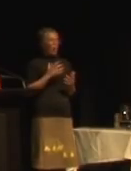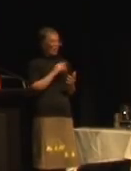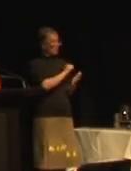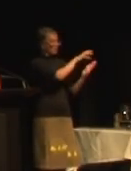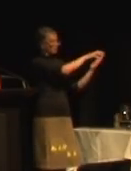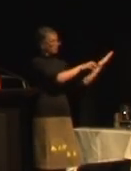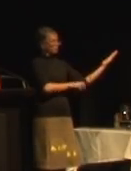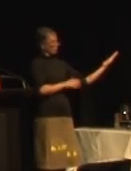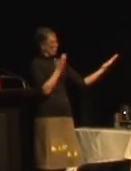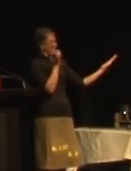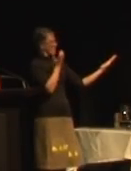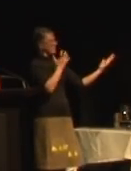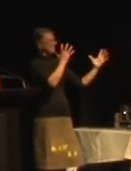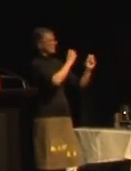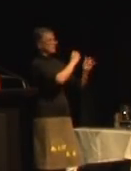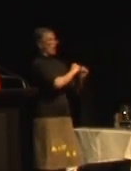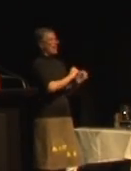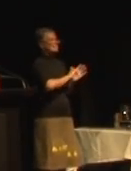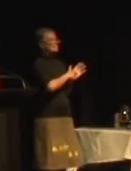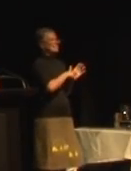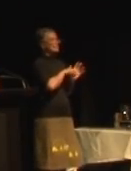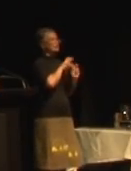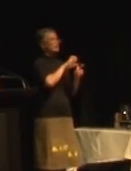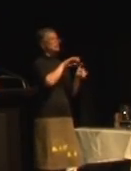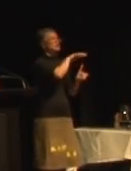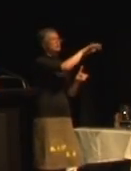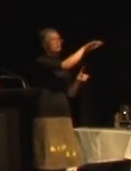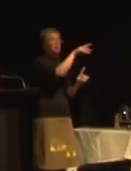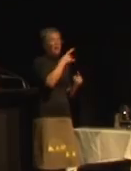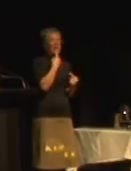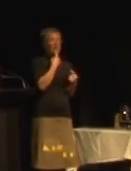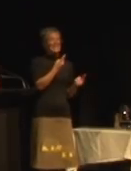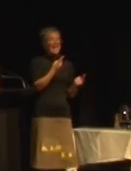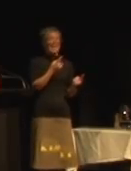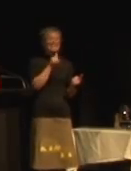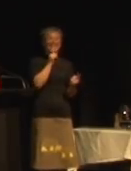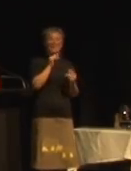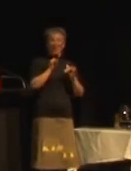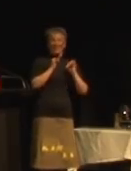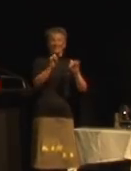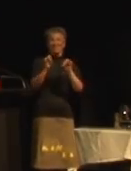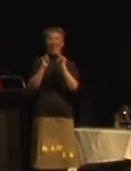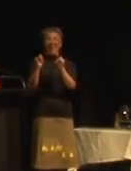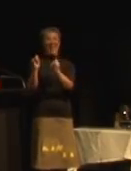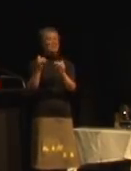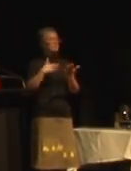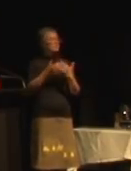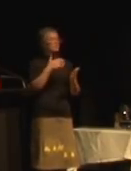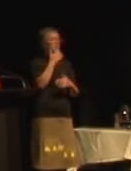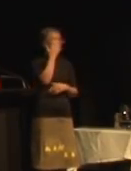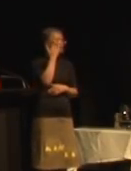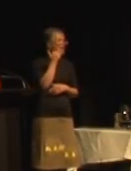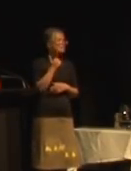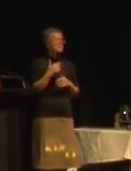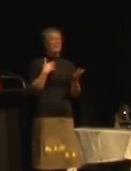key research in this area. Dr. Phillips says, when we're around people like us, whether it's people who are the same race, gender, or